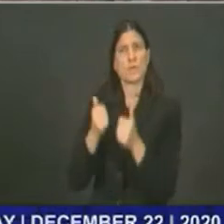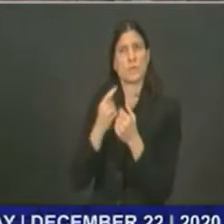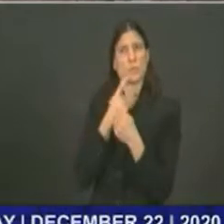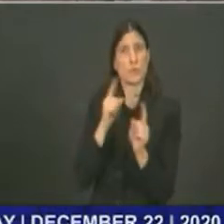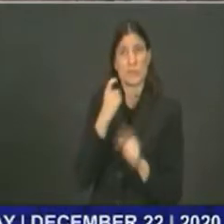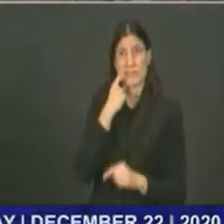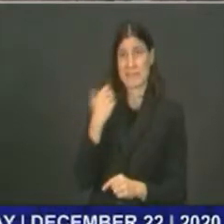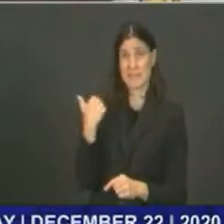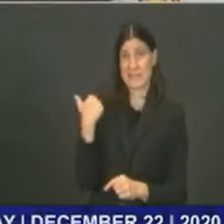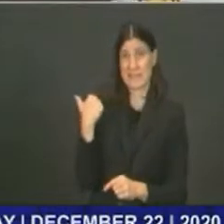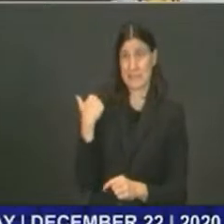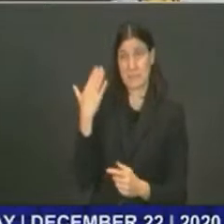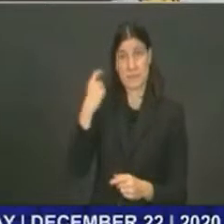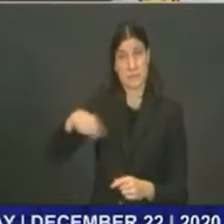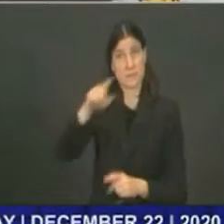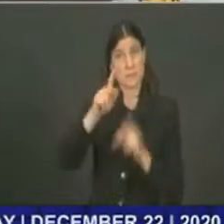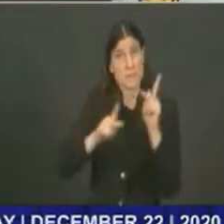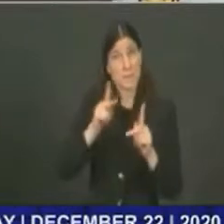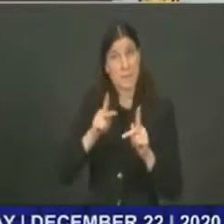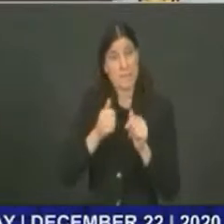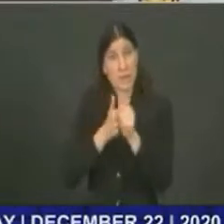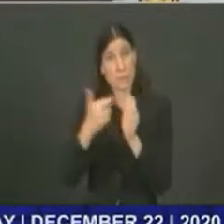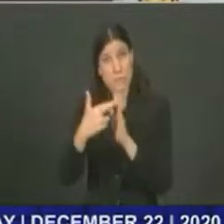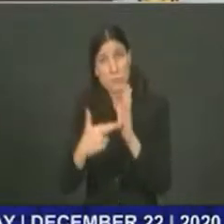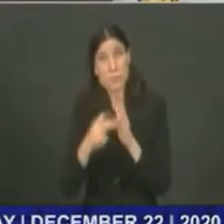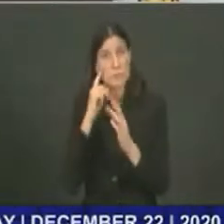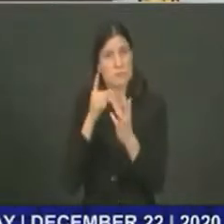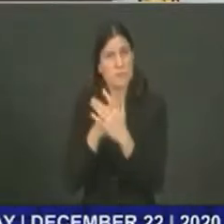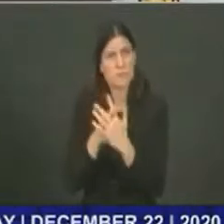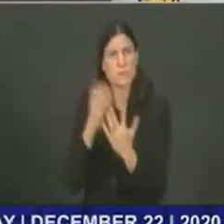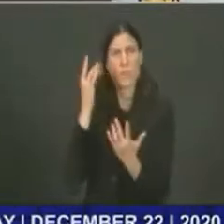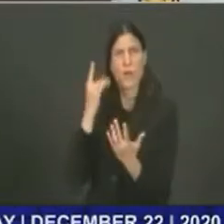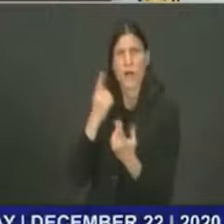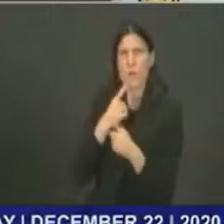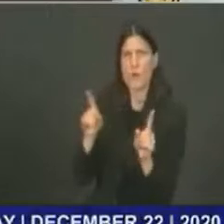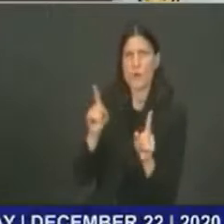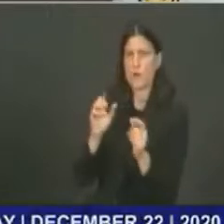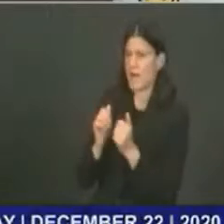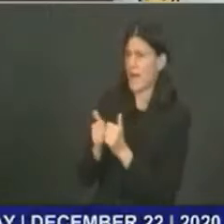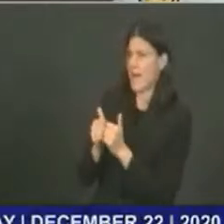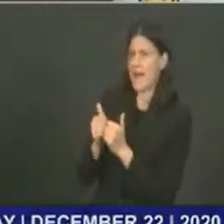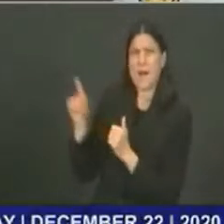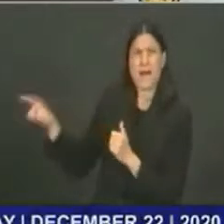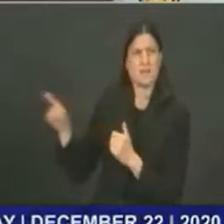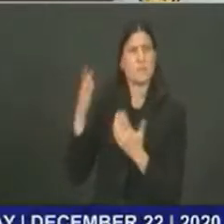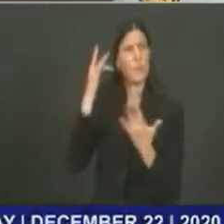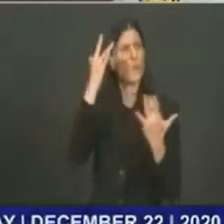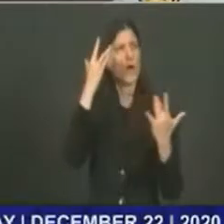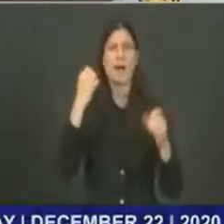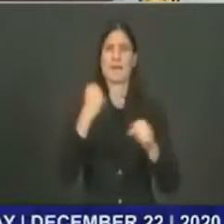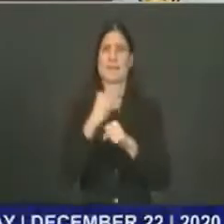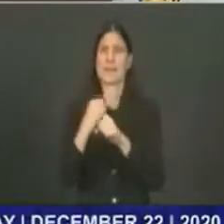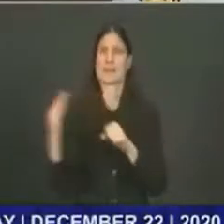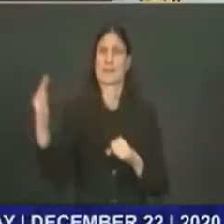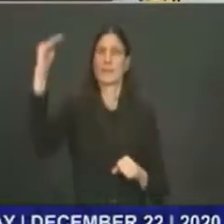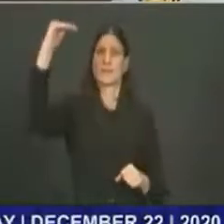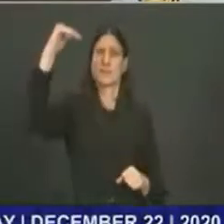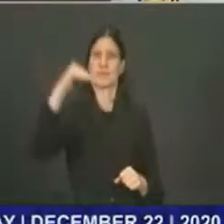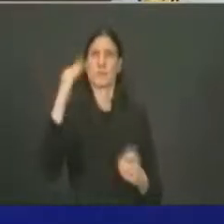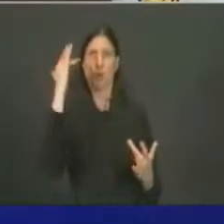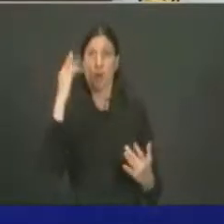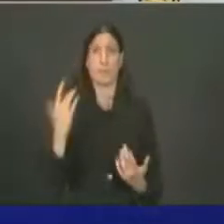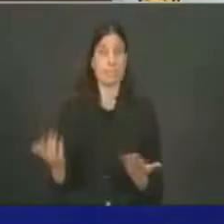is by doing that? And would you have to go back to more restrictions? Yeah. Weigh that balance. So great